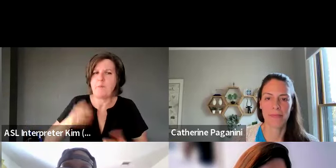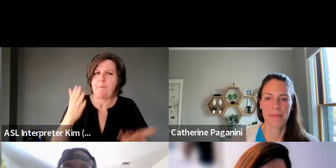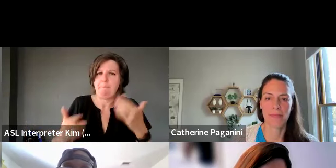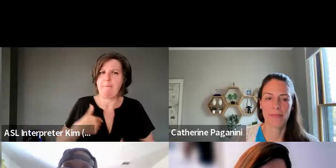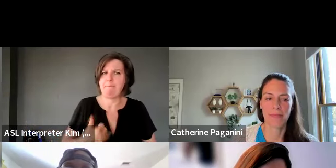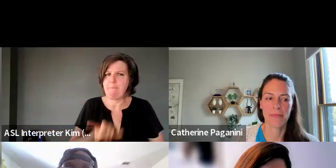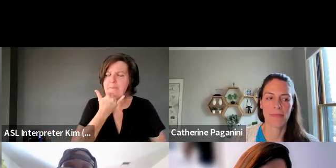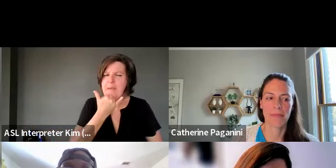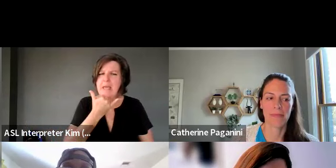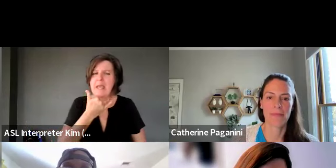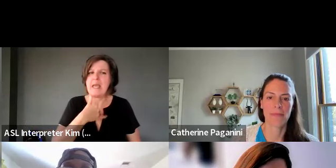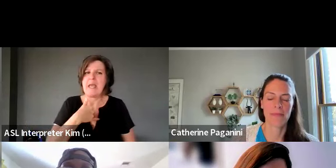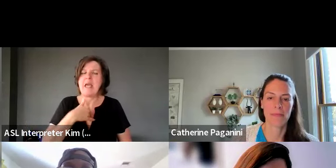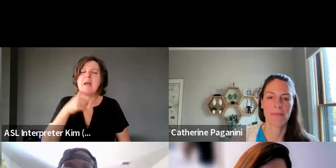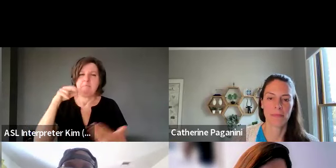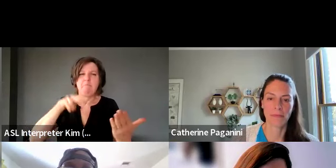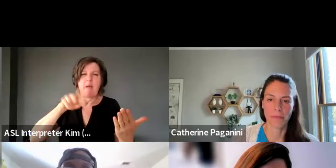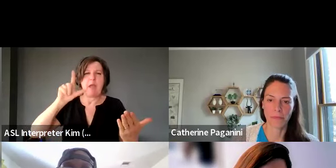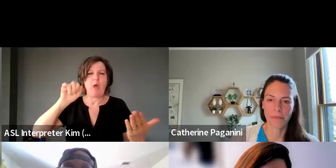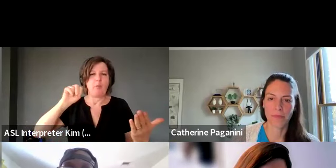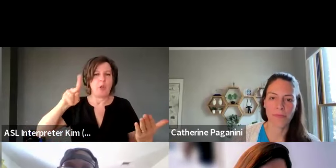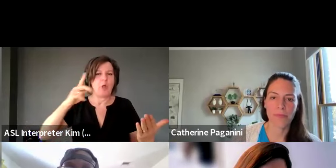check out the link in the recommendations. Yeah,